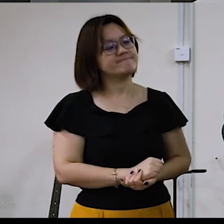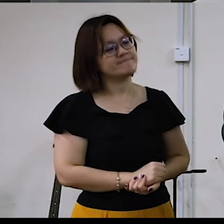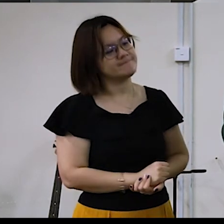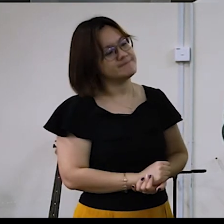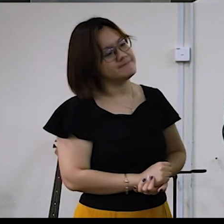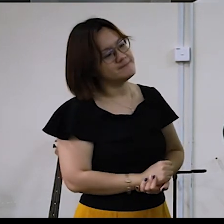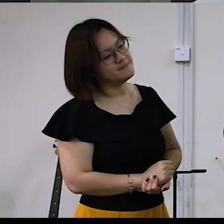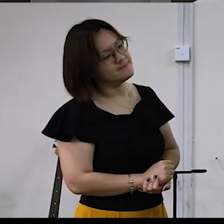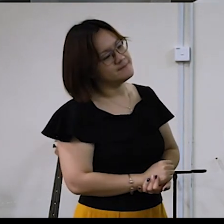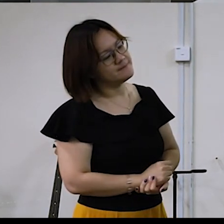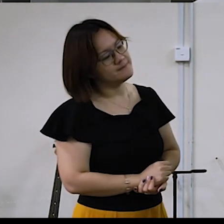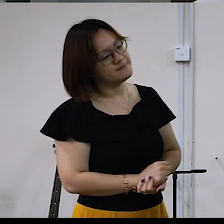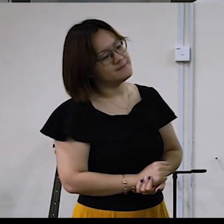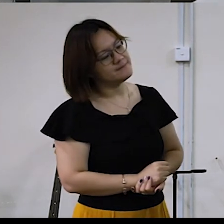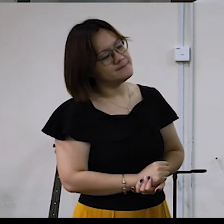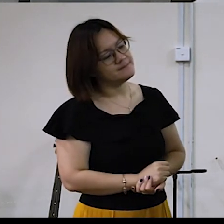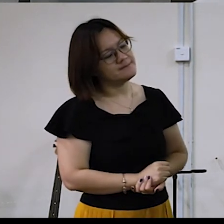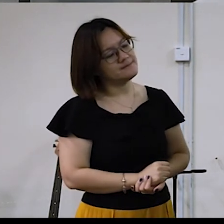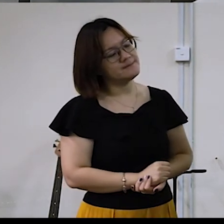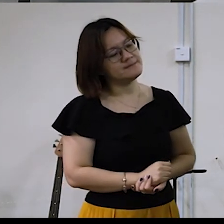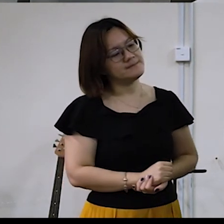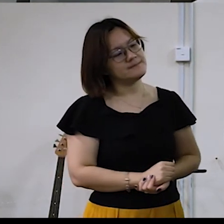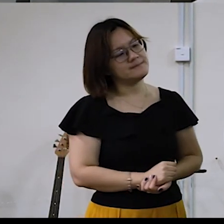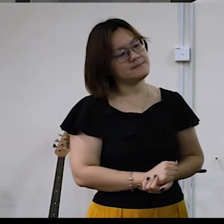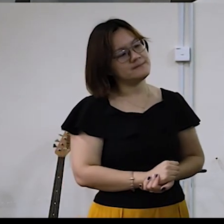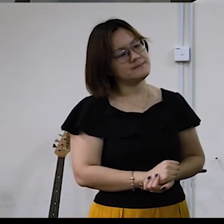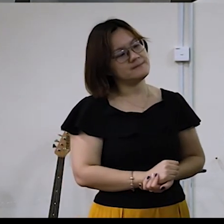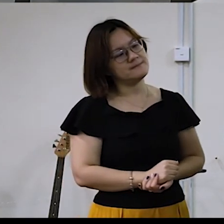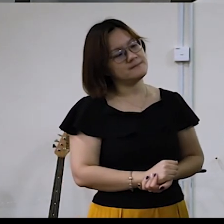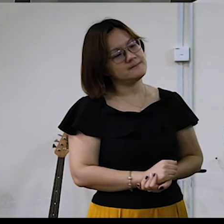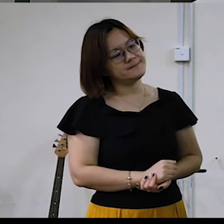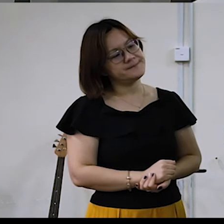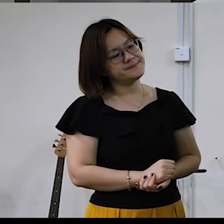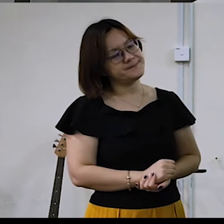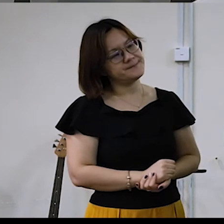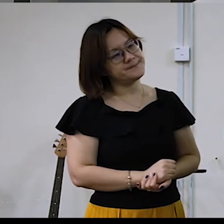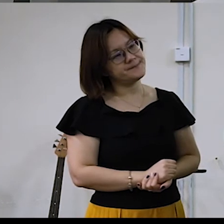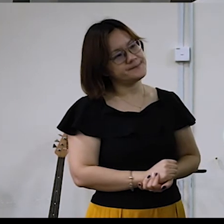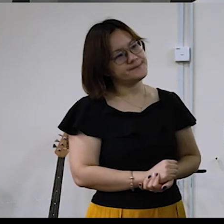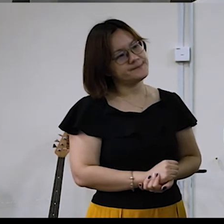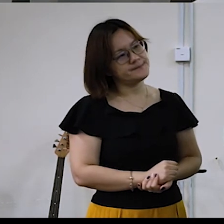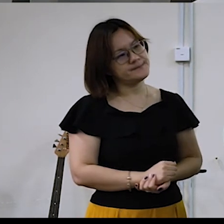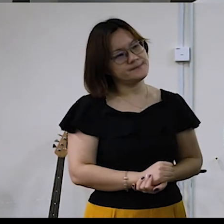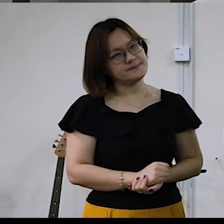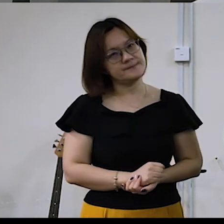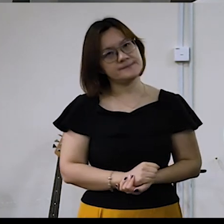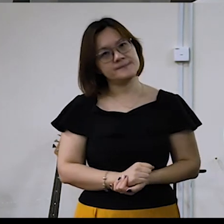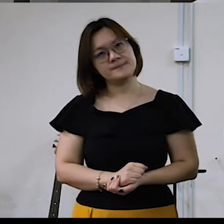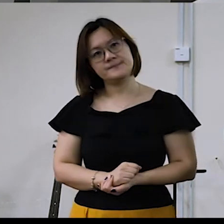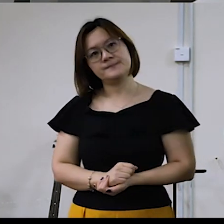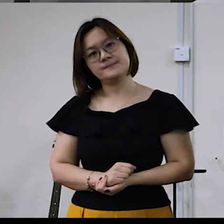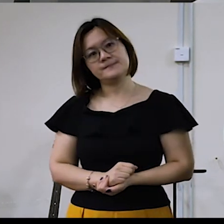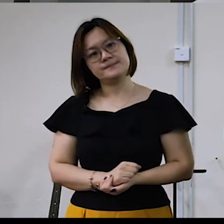verses. Therefore, when they had come together, they asked him, saying, Lord,